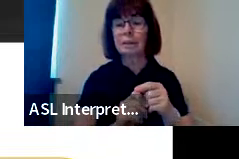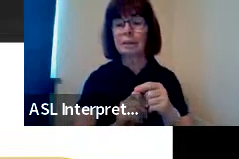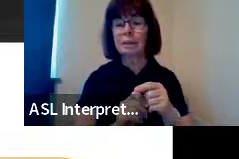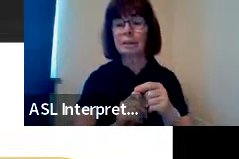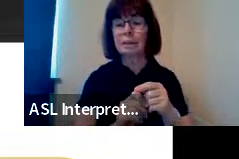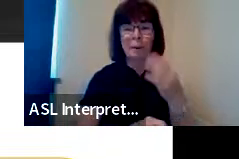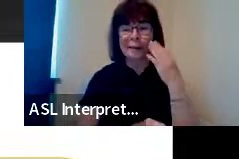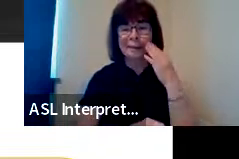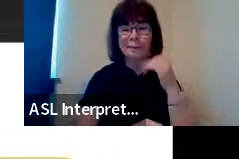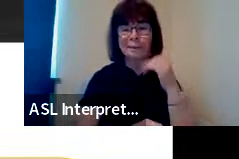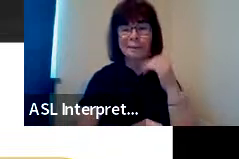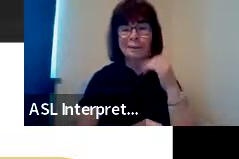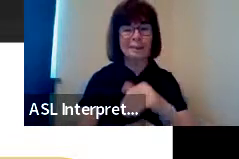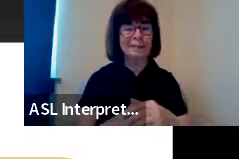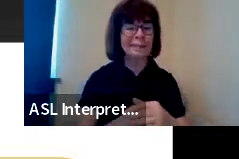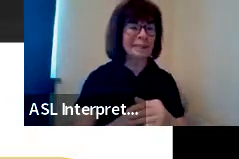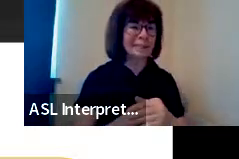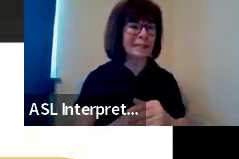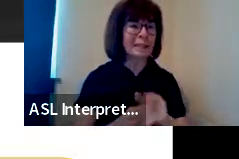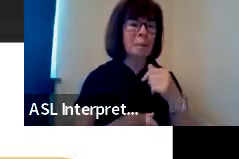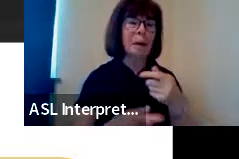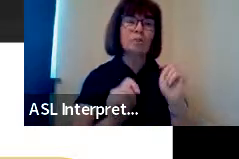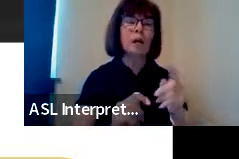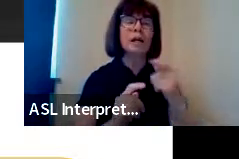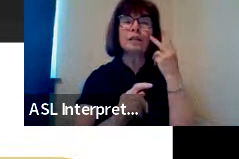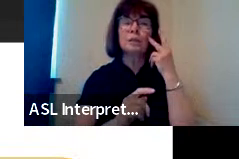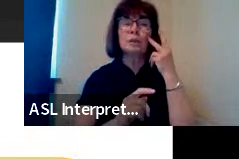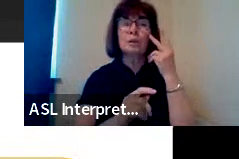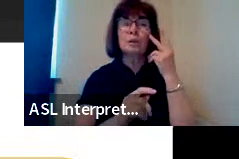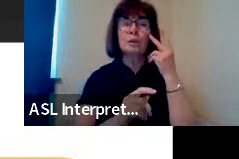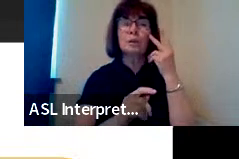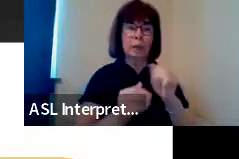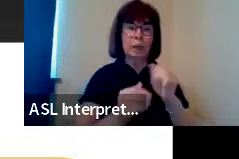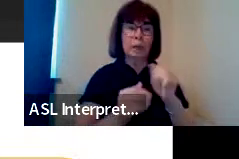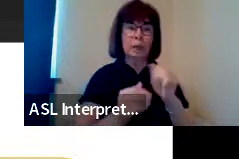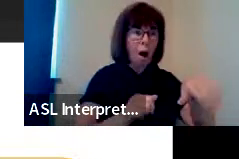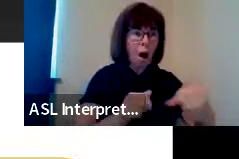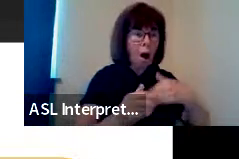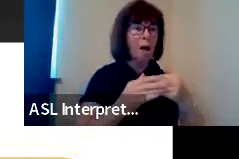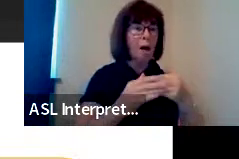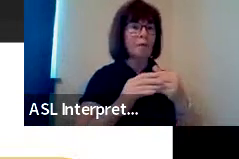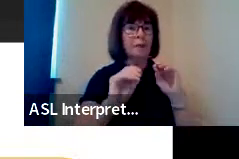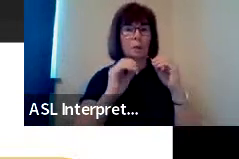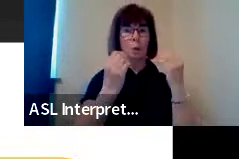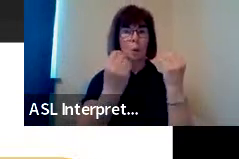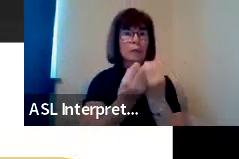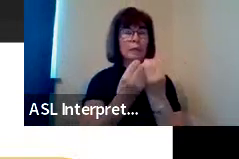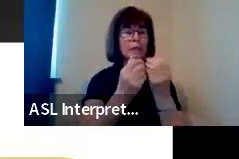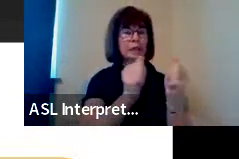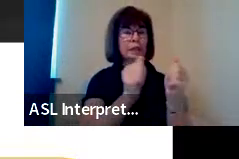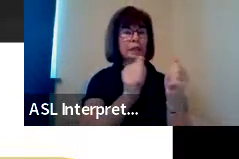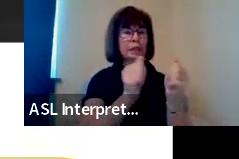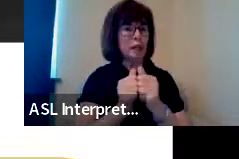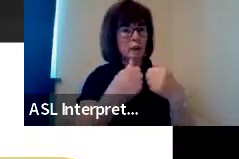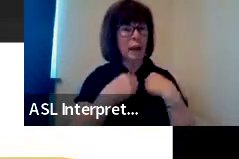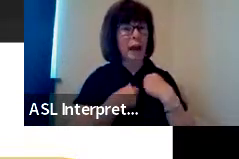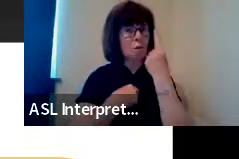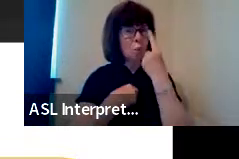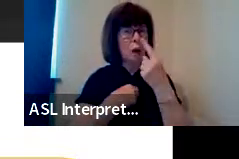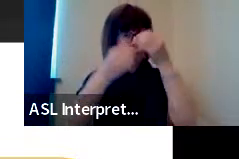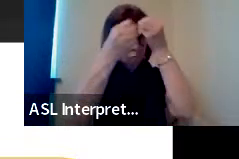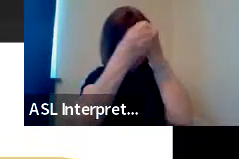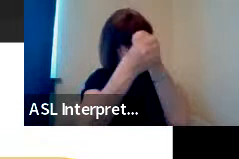together to have a singular message, even especially if we can do it across all 58